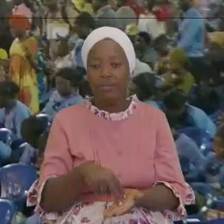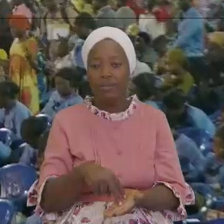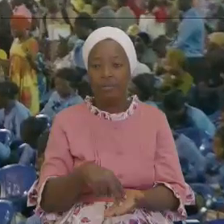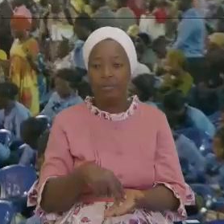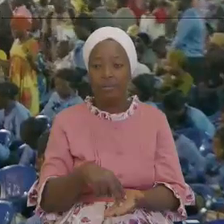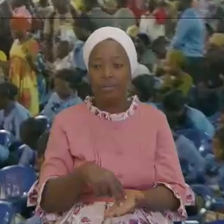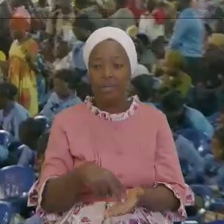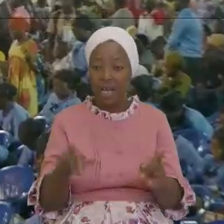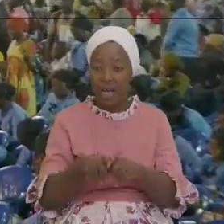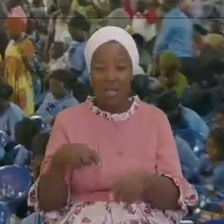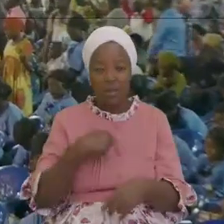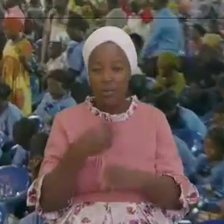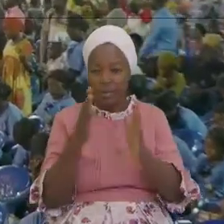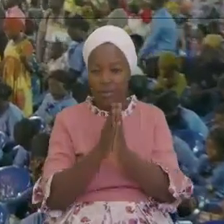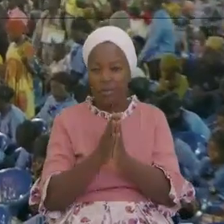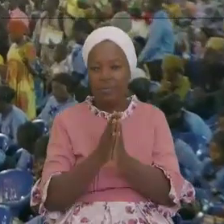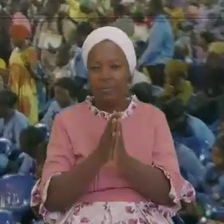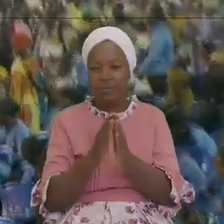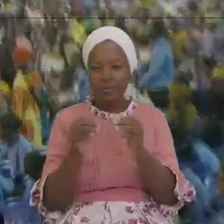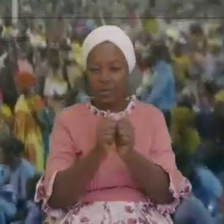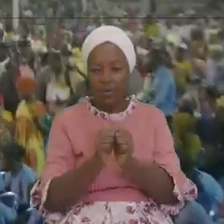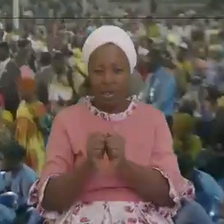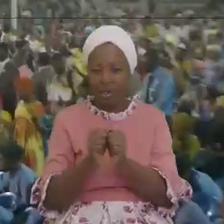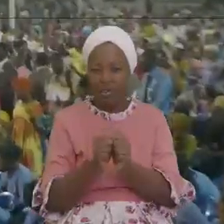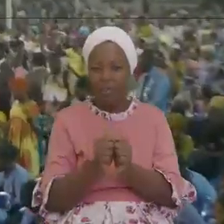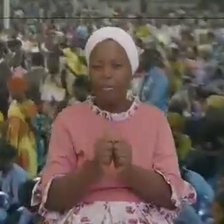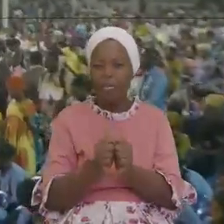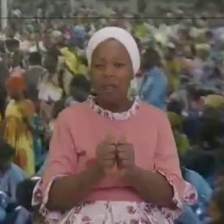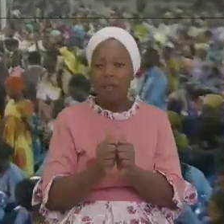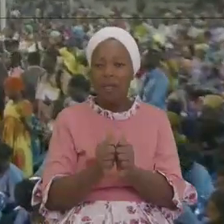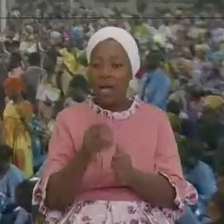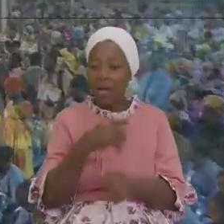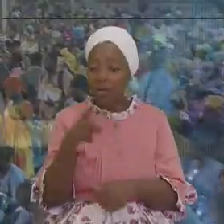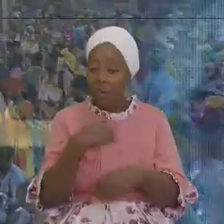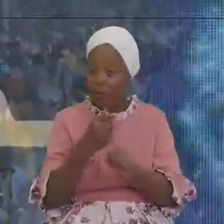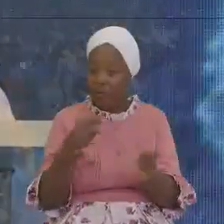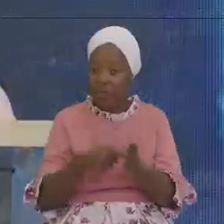as we pray. And you make this your prayer.